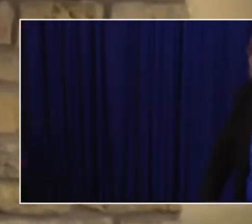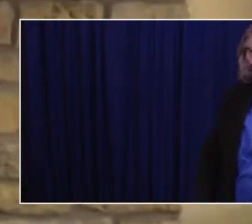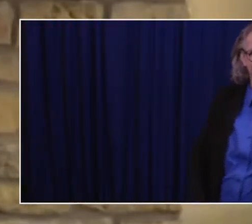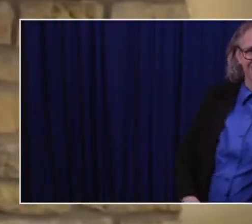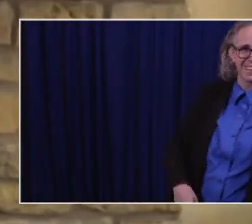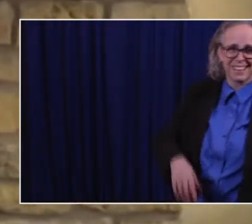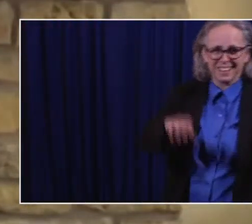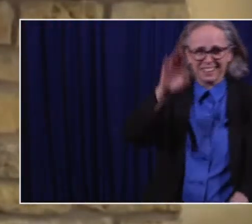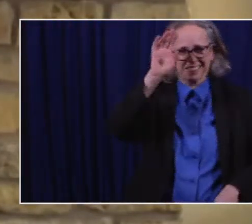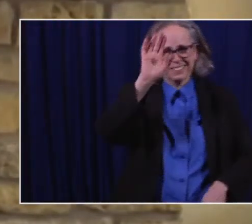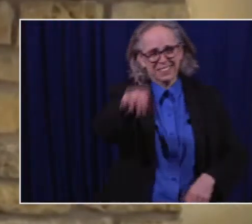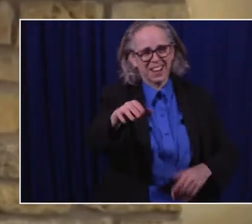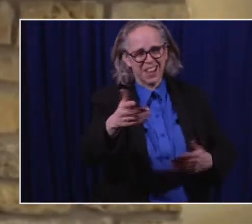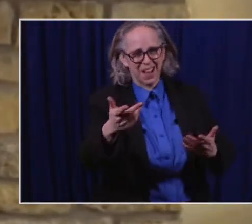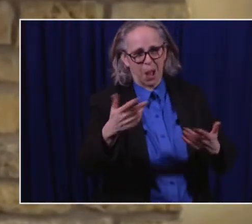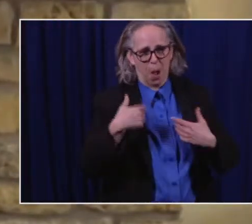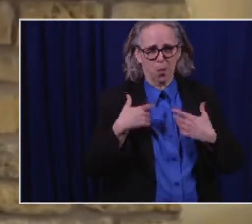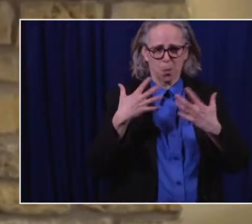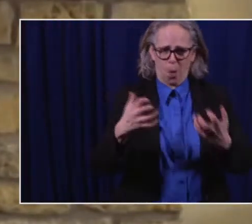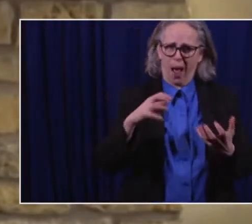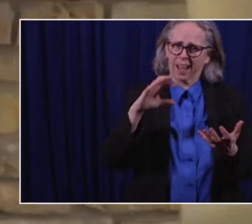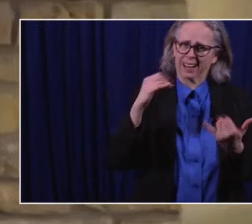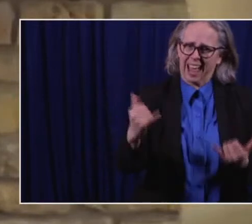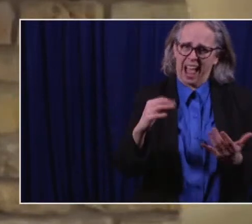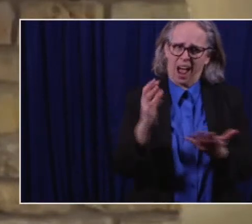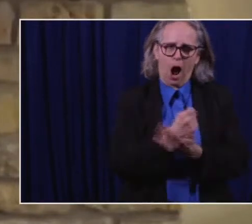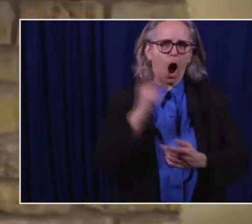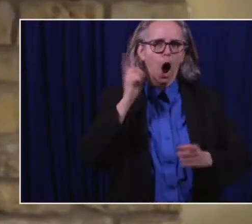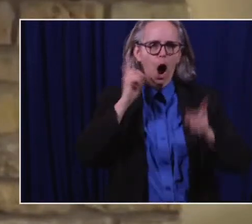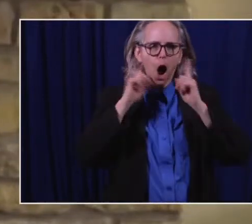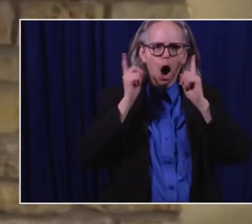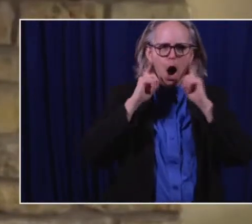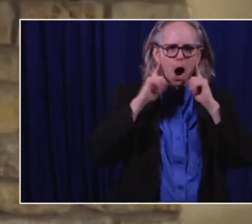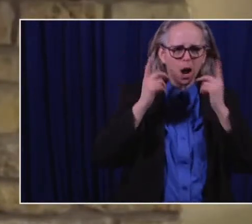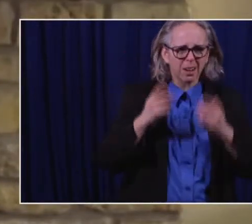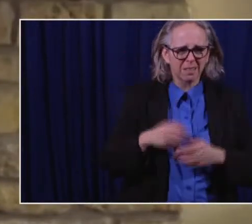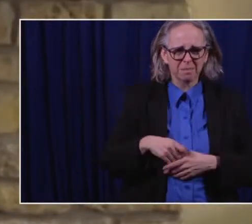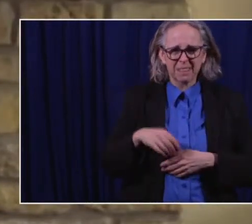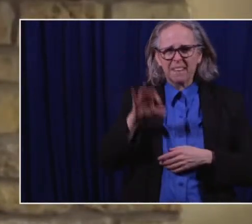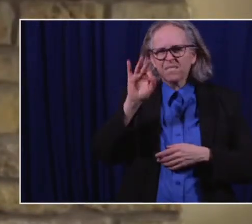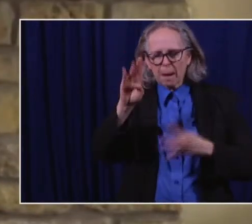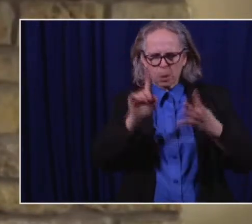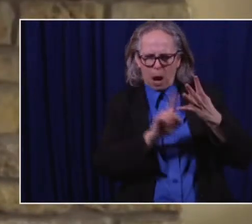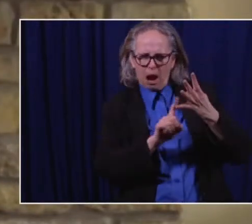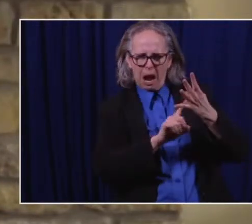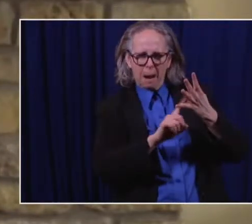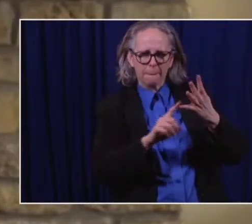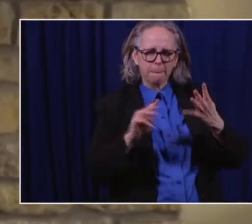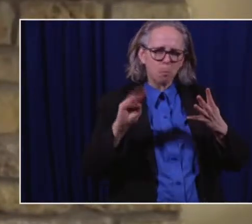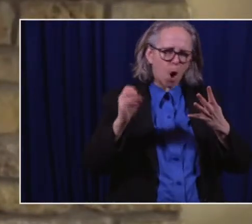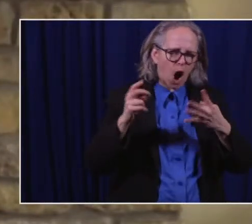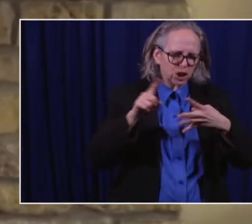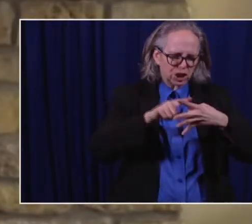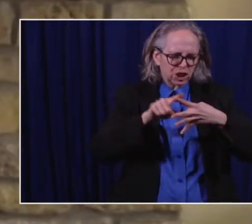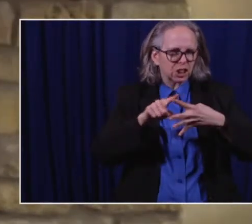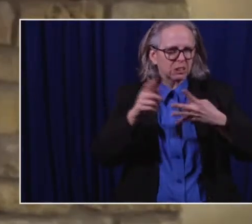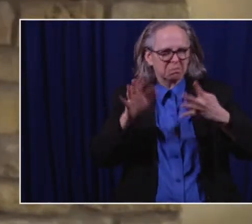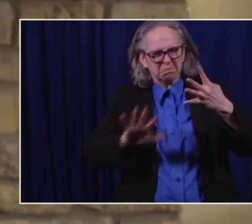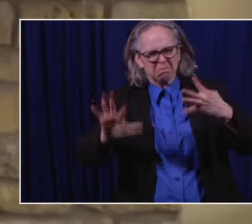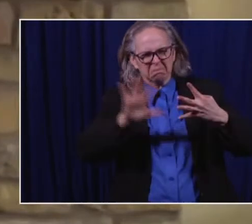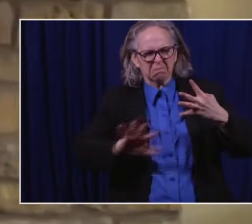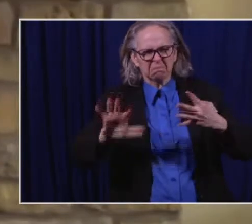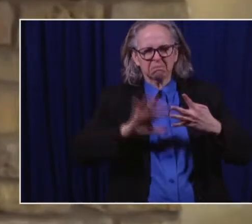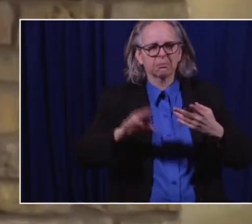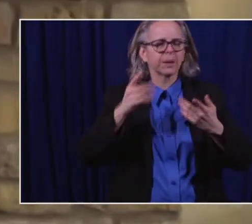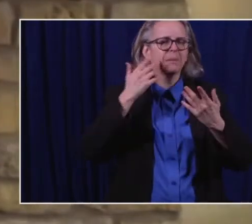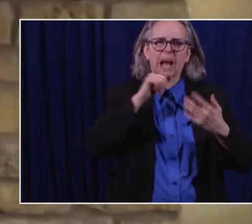late February, maybe March, but I don't think anyone knows. I don't think anyone knows for sure. As far as the